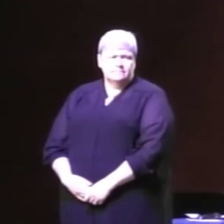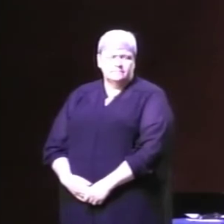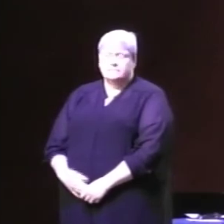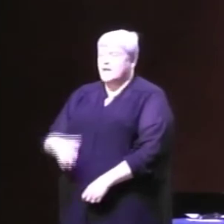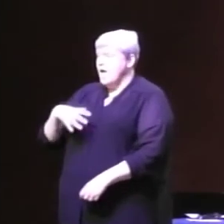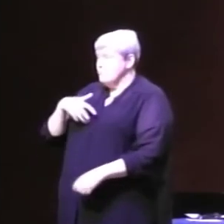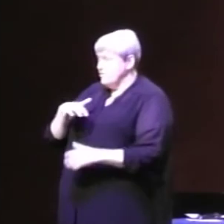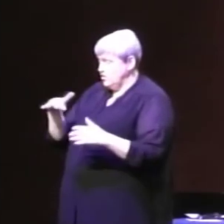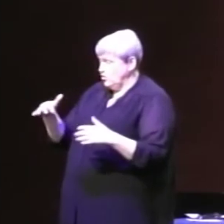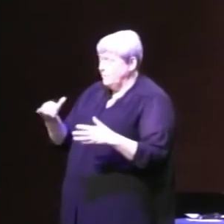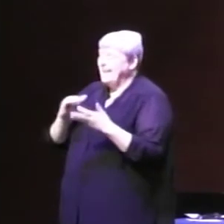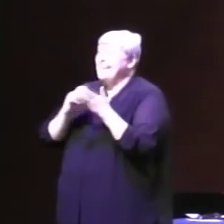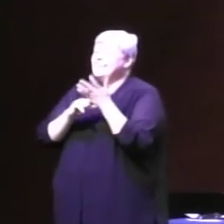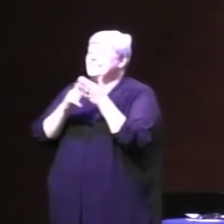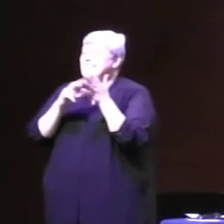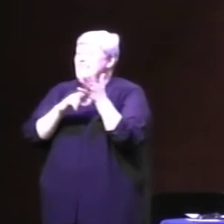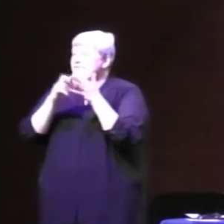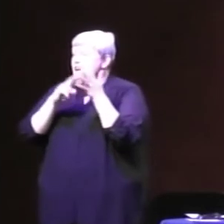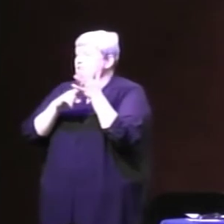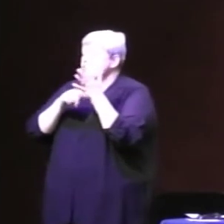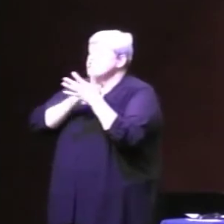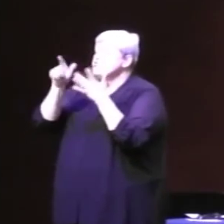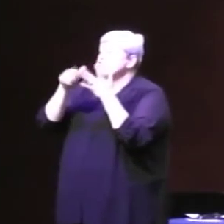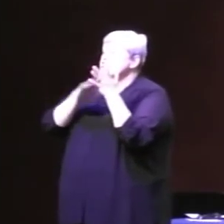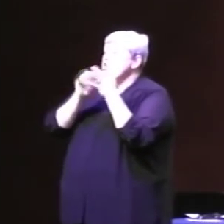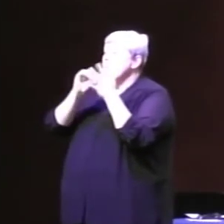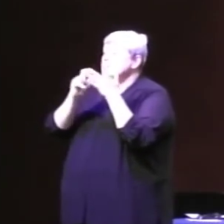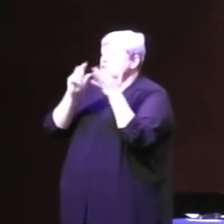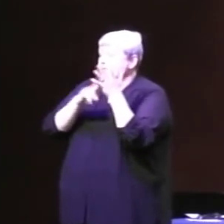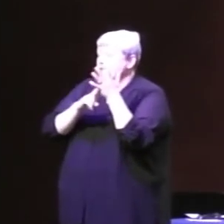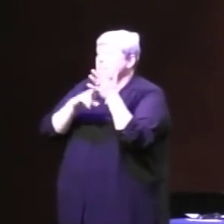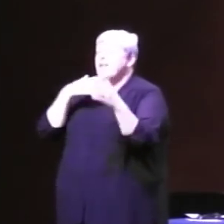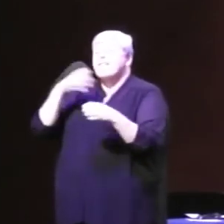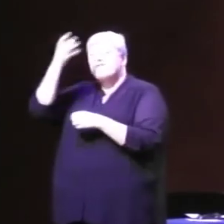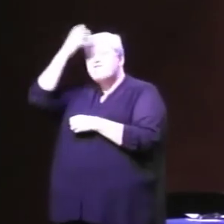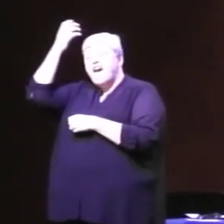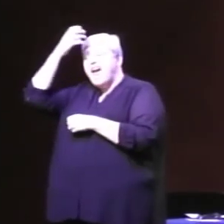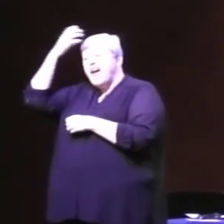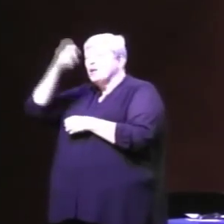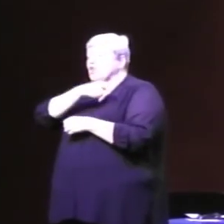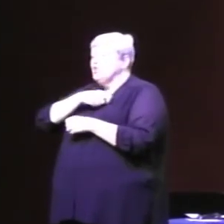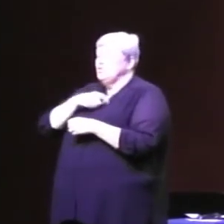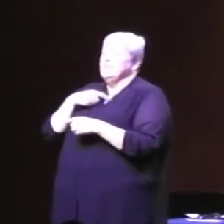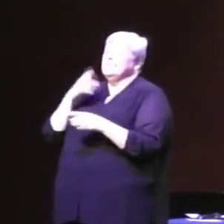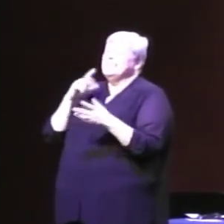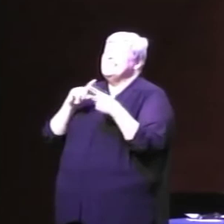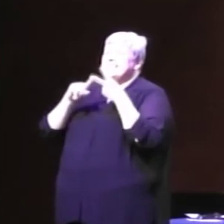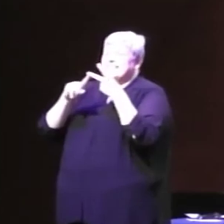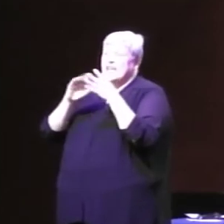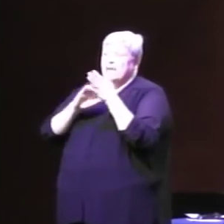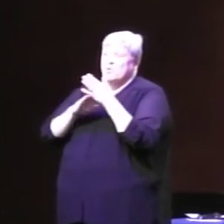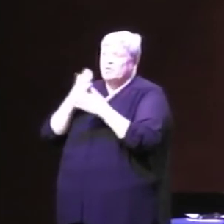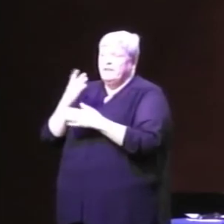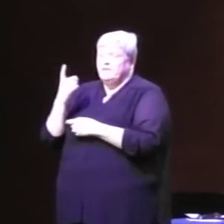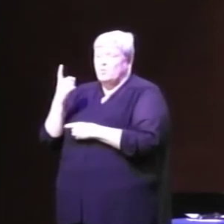President, Congress, Stephen Thompson, Fire Brigade Union, seconding Motion 51, Safe Operating Solutions. The Fire Brigade